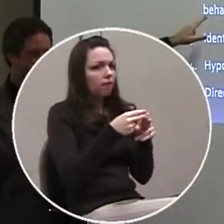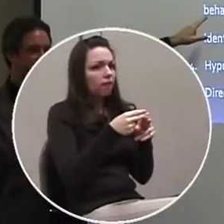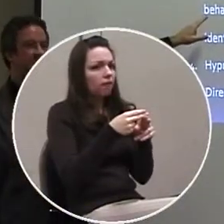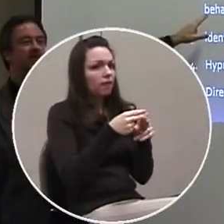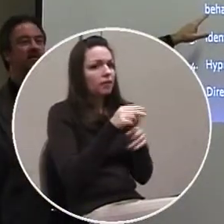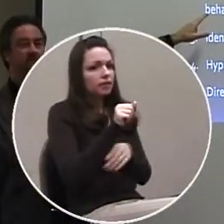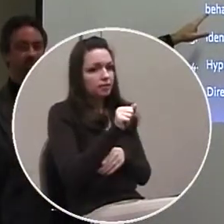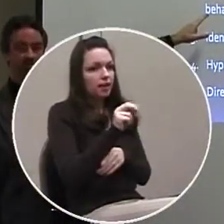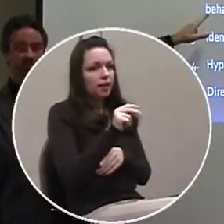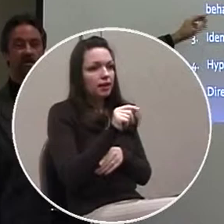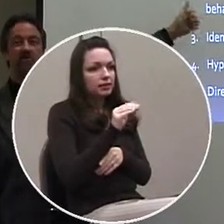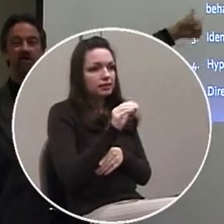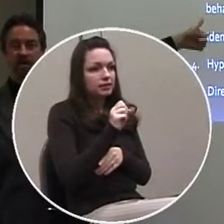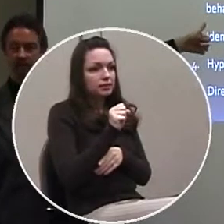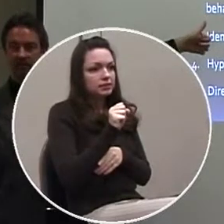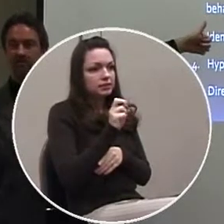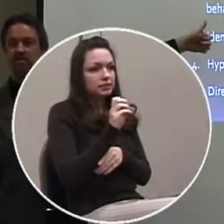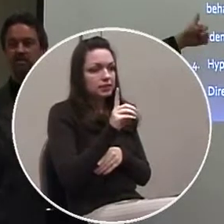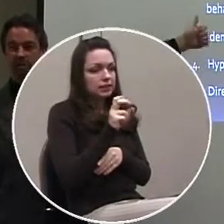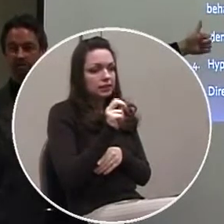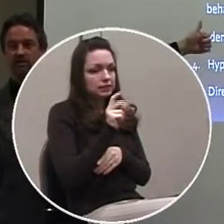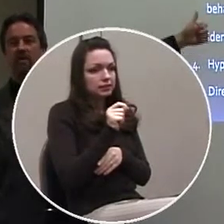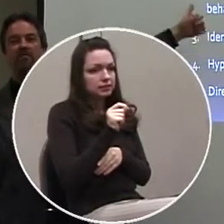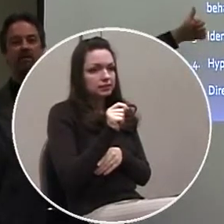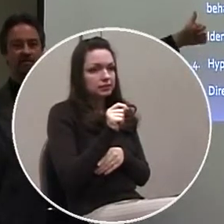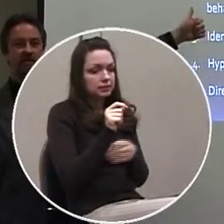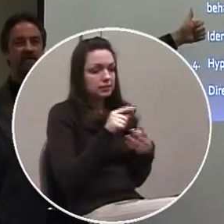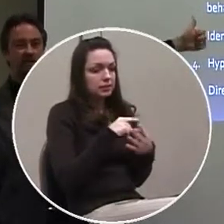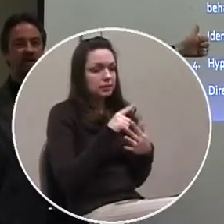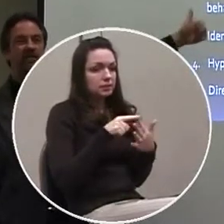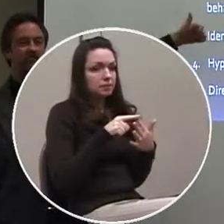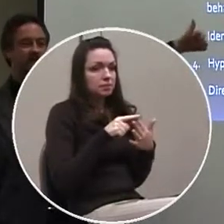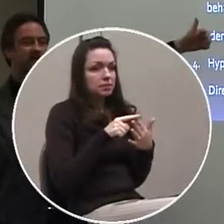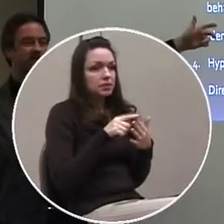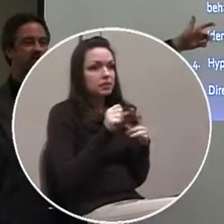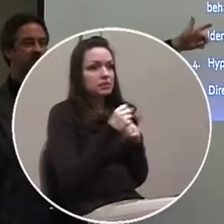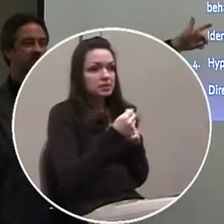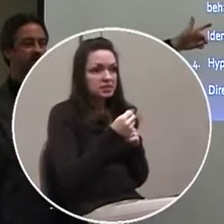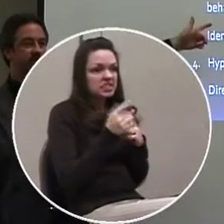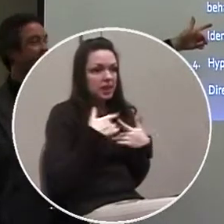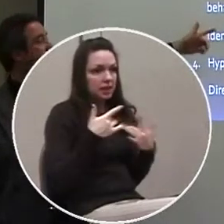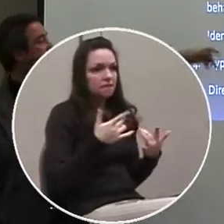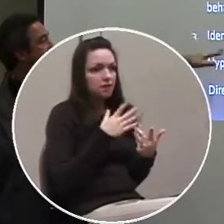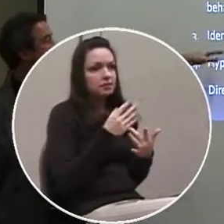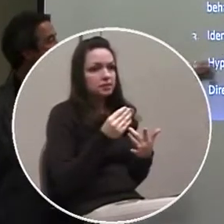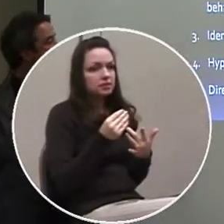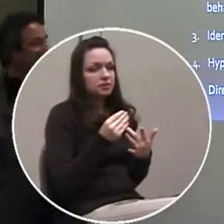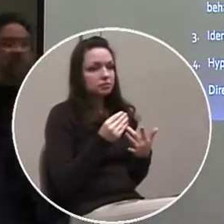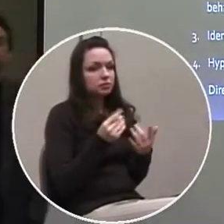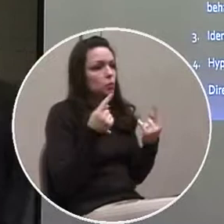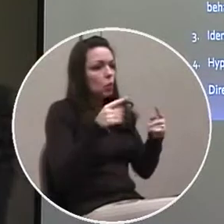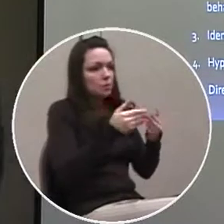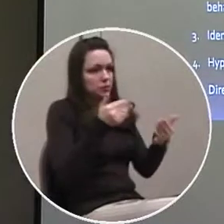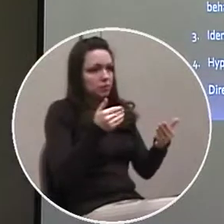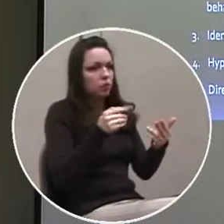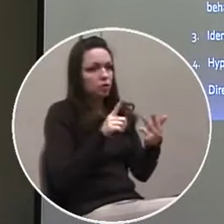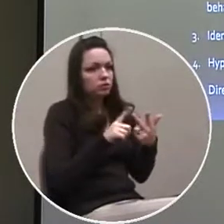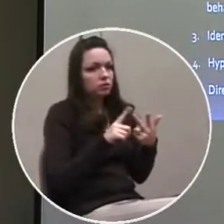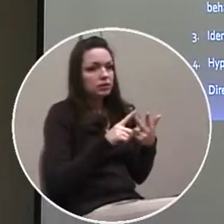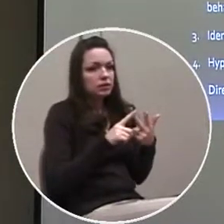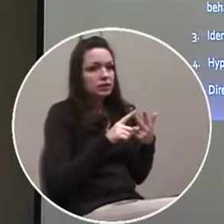The antecedents. Setting events is a special type of antecedent, setting events and antecedents. Okay? Identifying